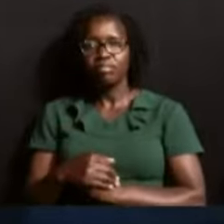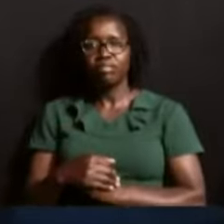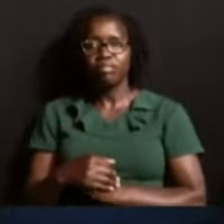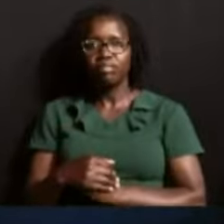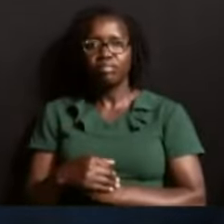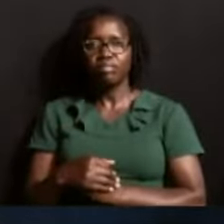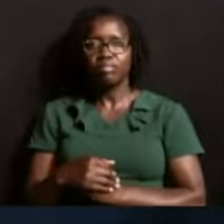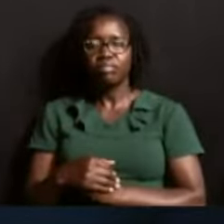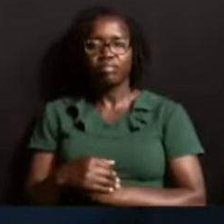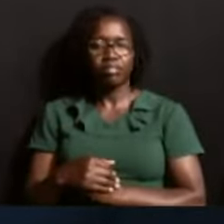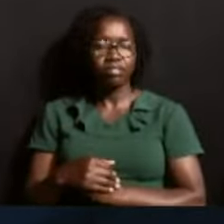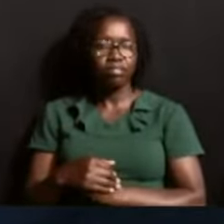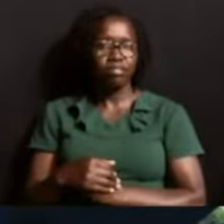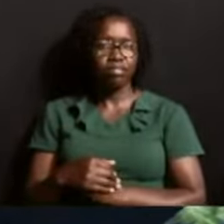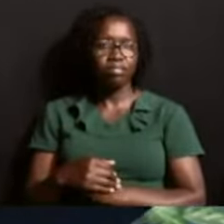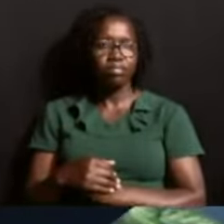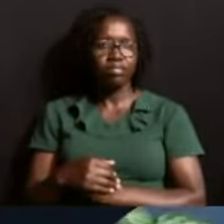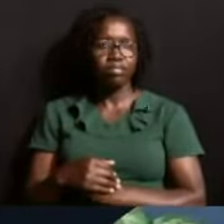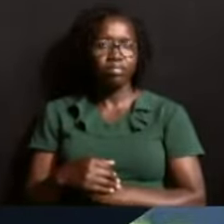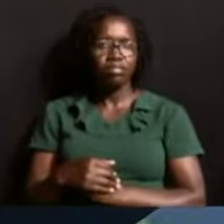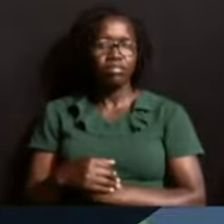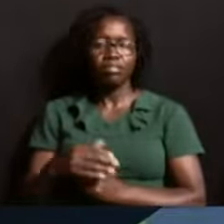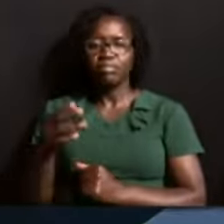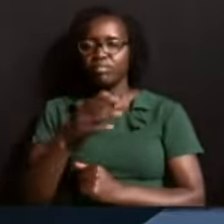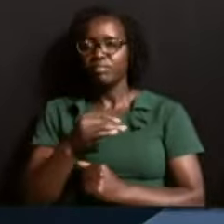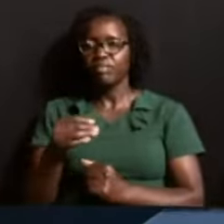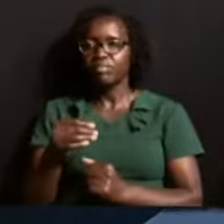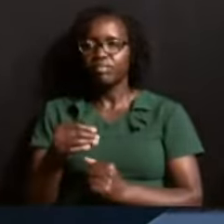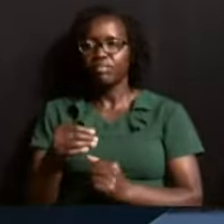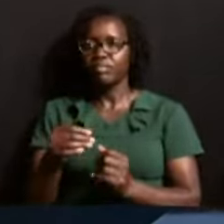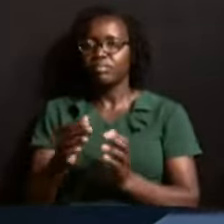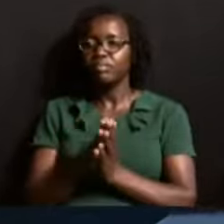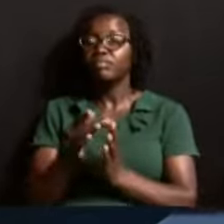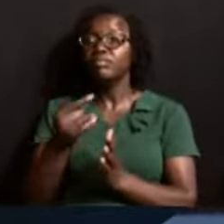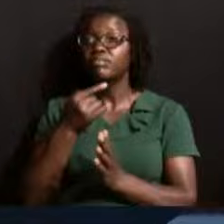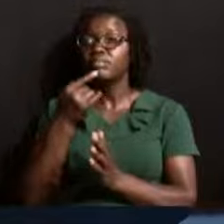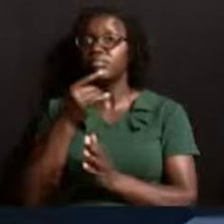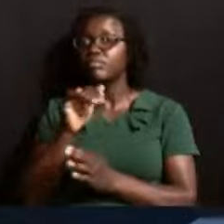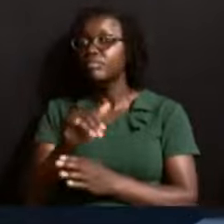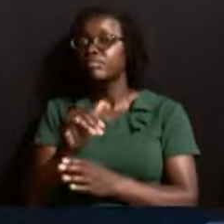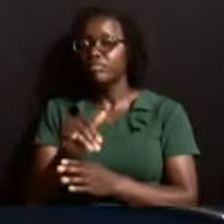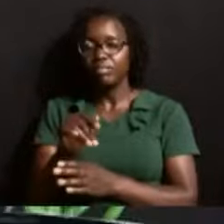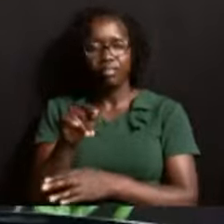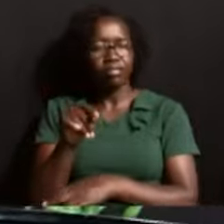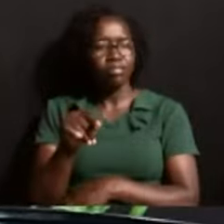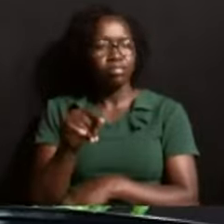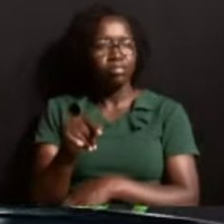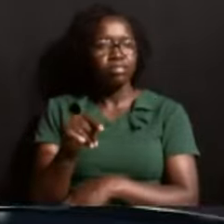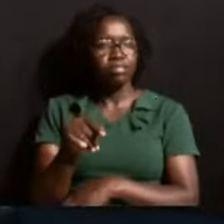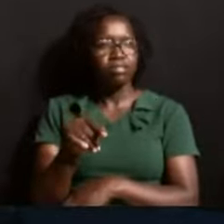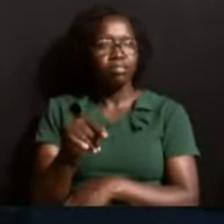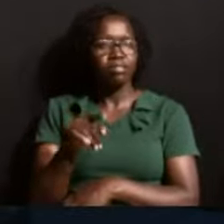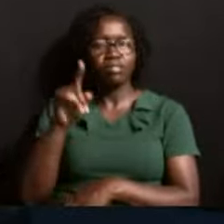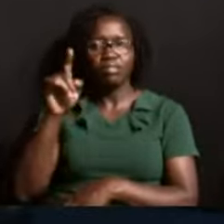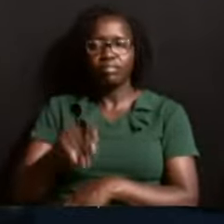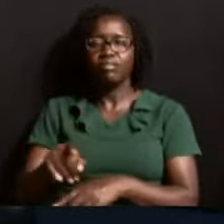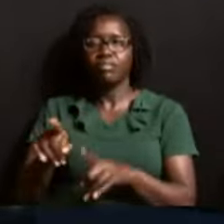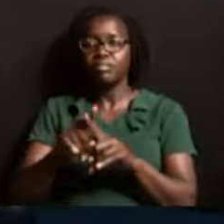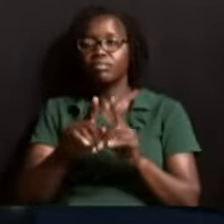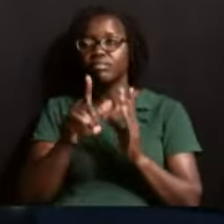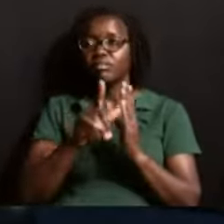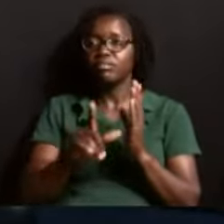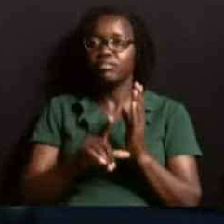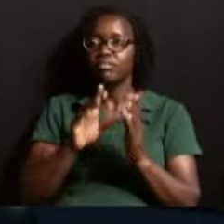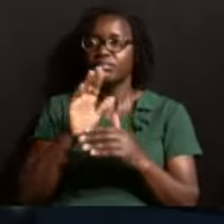see this. And we have also said, you know, this must also be a lesson to all of